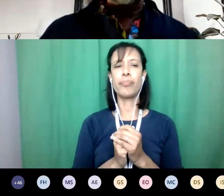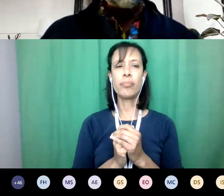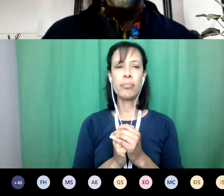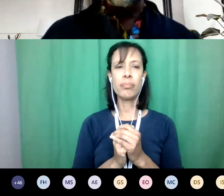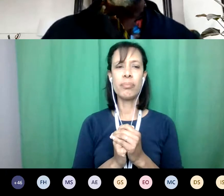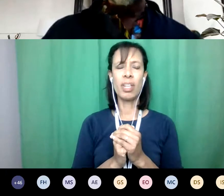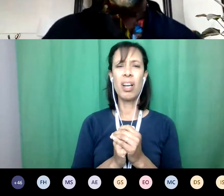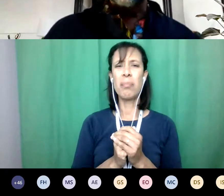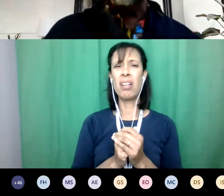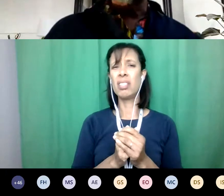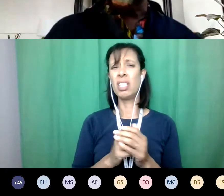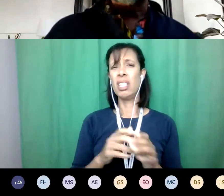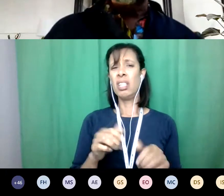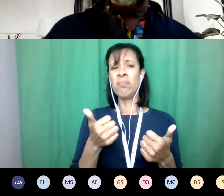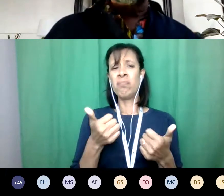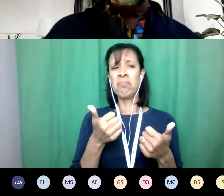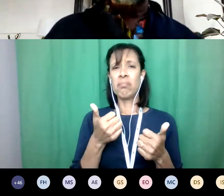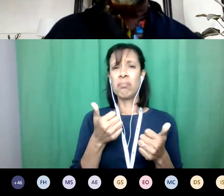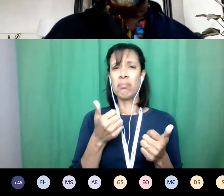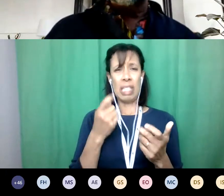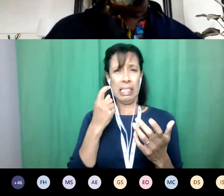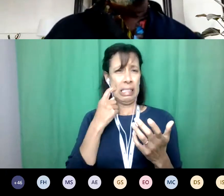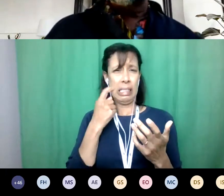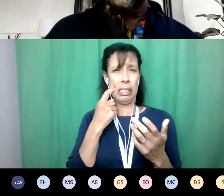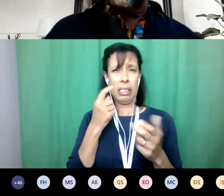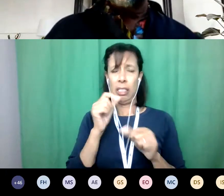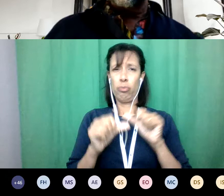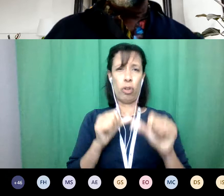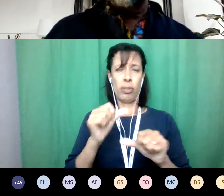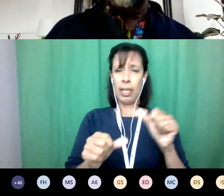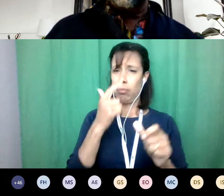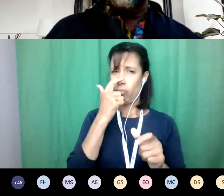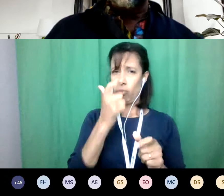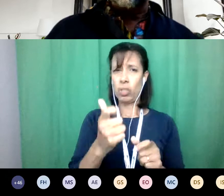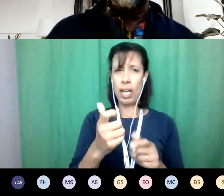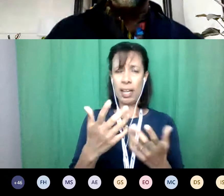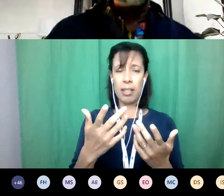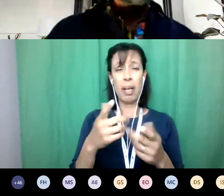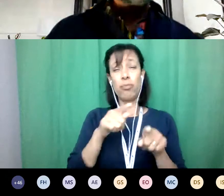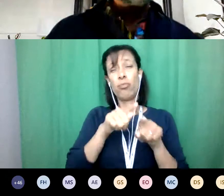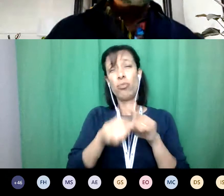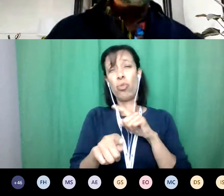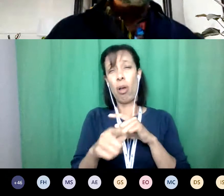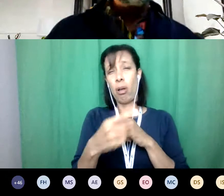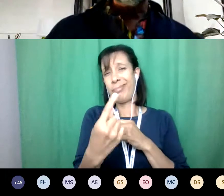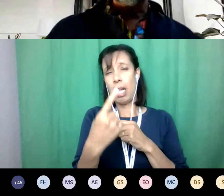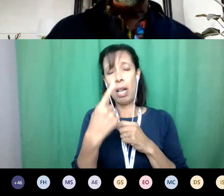it's pretty intuitive, I would say. So do a little bit of experimenting with it.